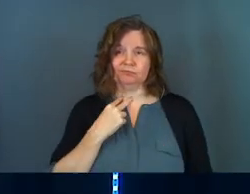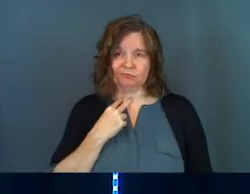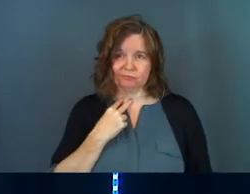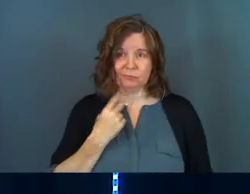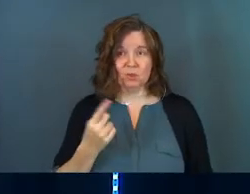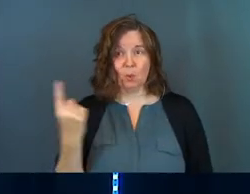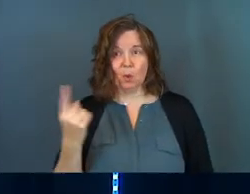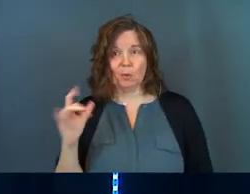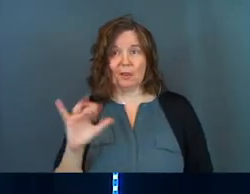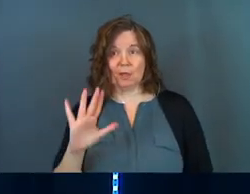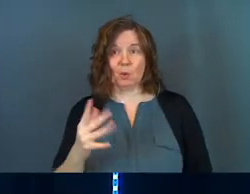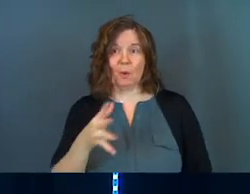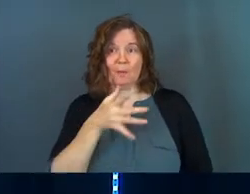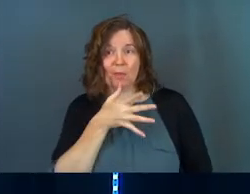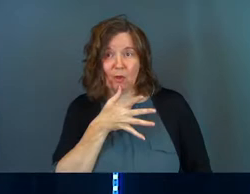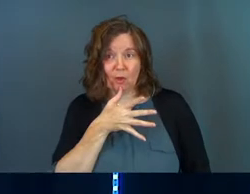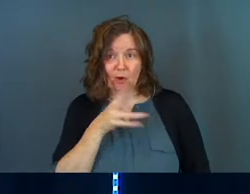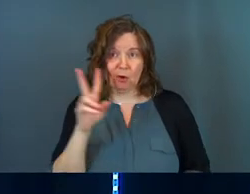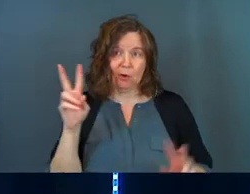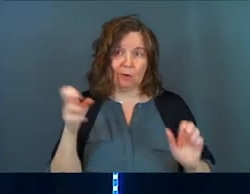You'll always be like your mother.